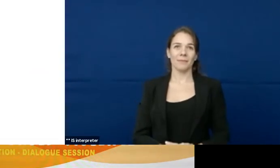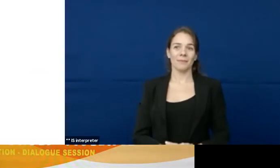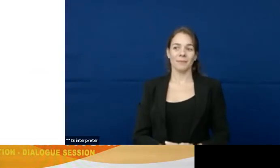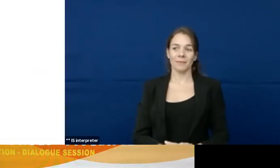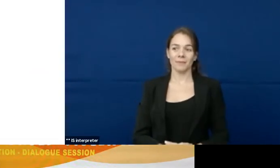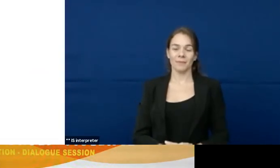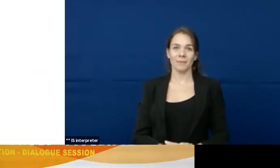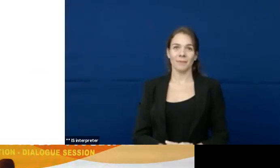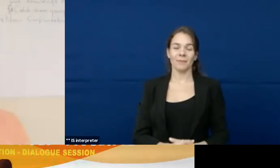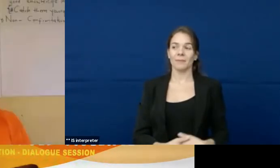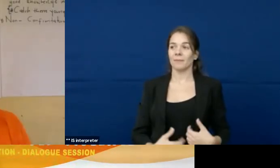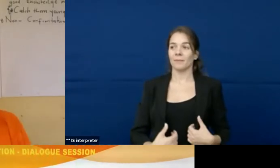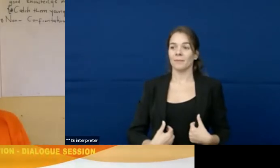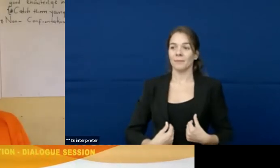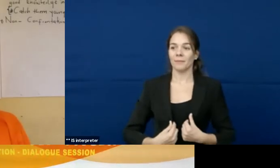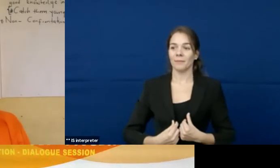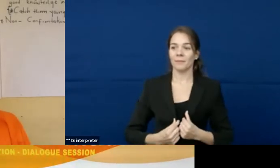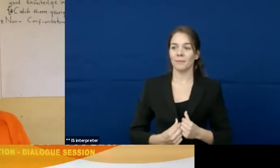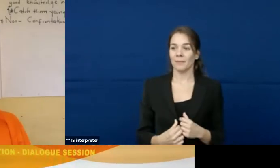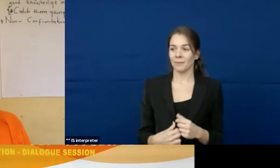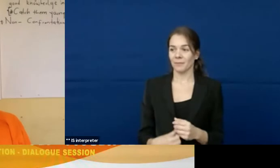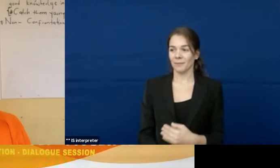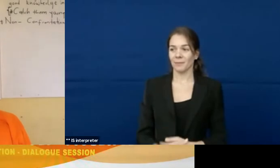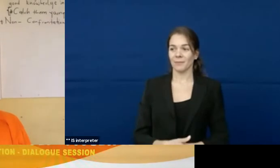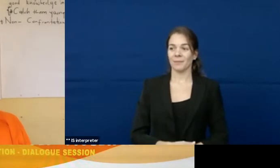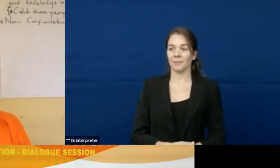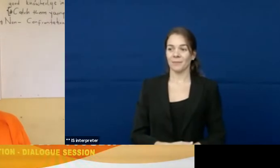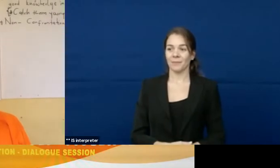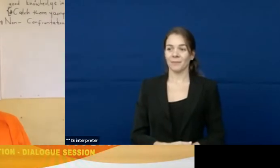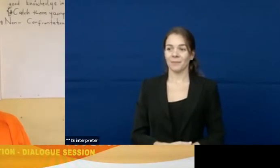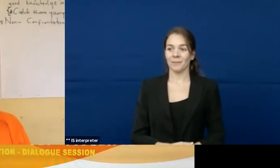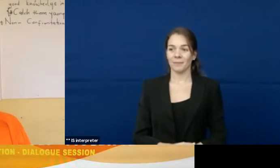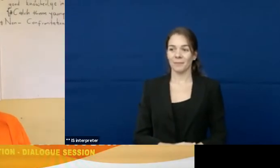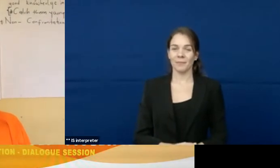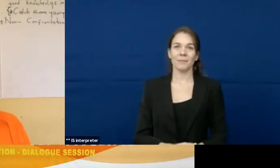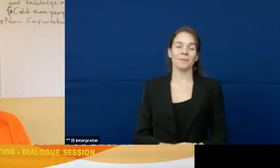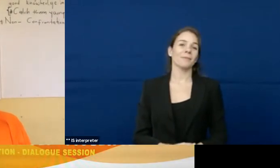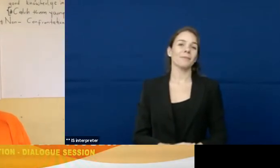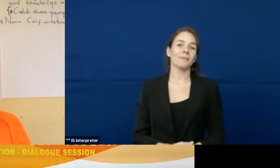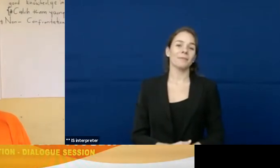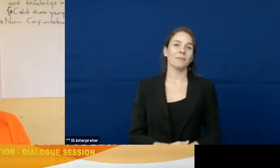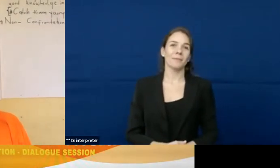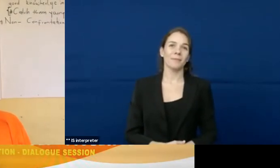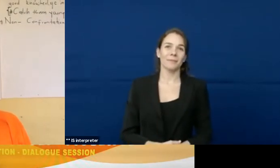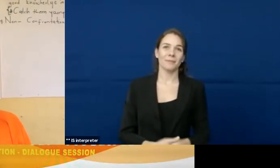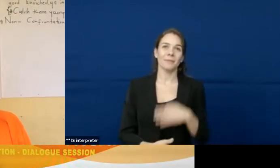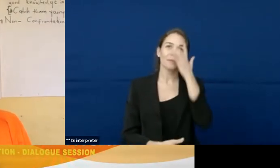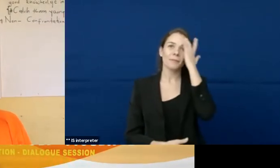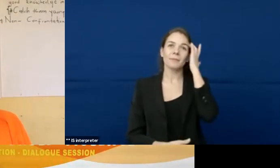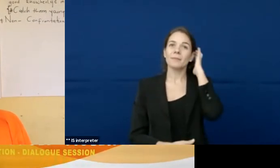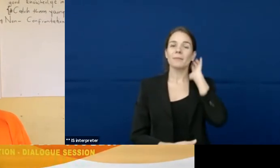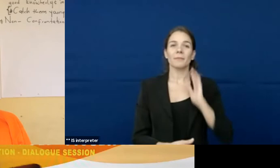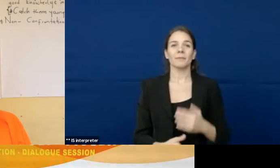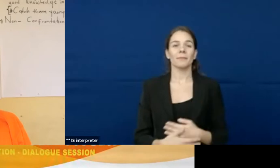I'm afraid we're having a technical... My name is Tina Mafosa, the spokesperson for Yes Trust Zimbabwe.